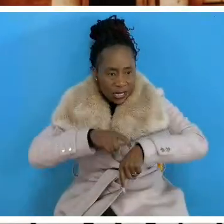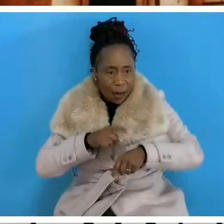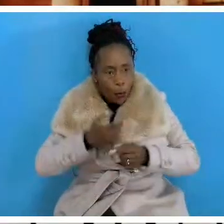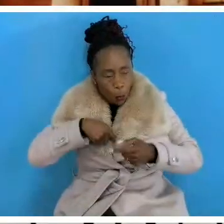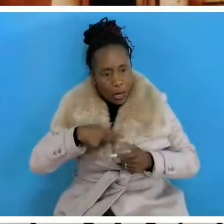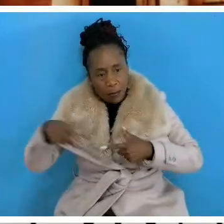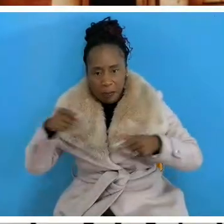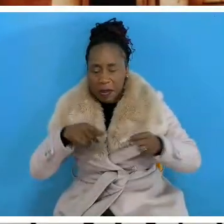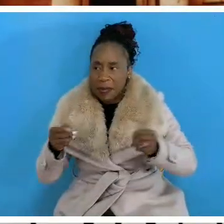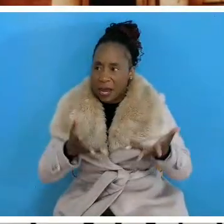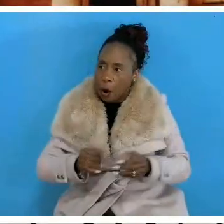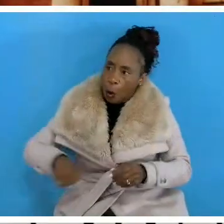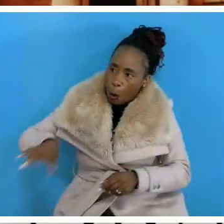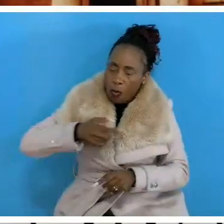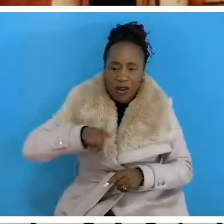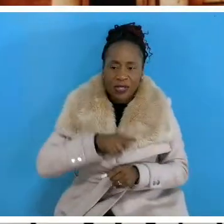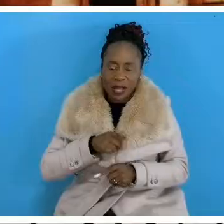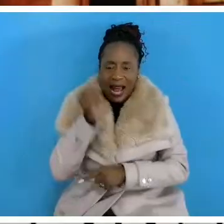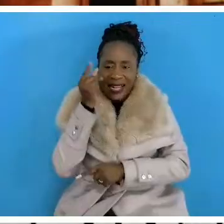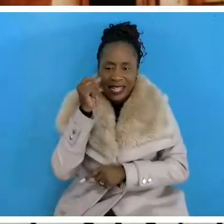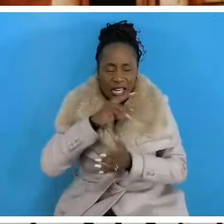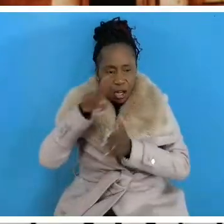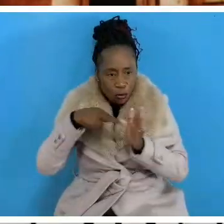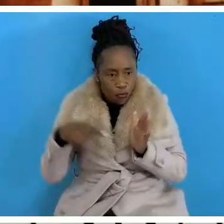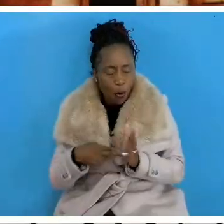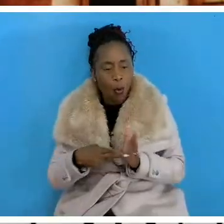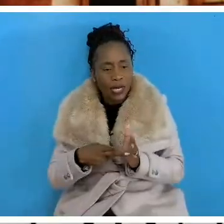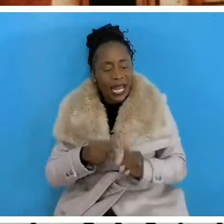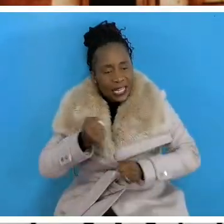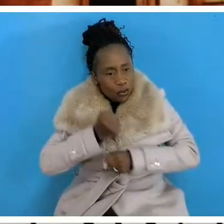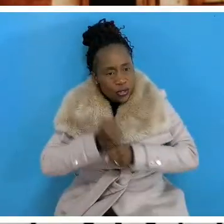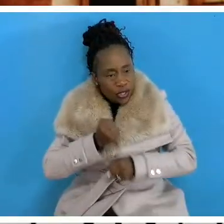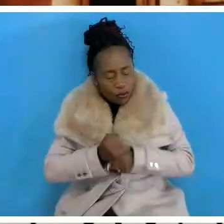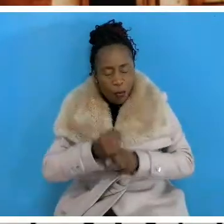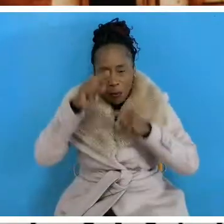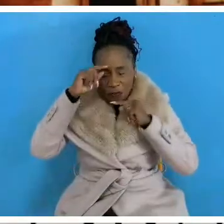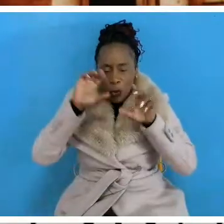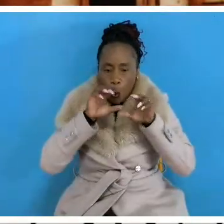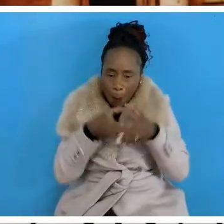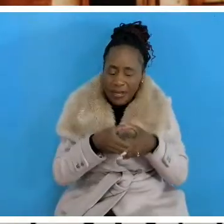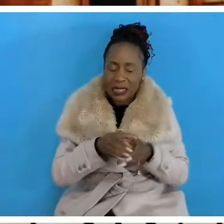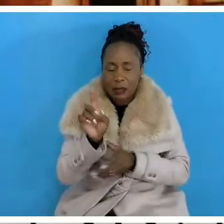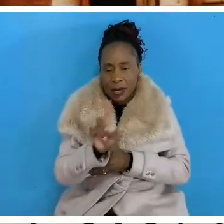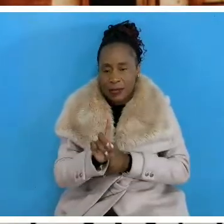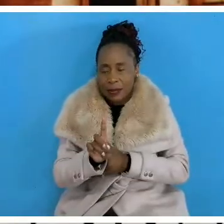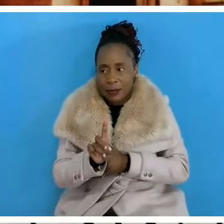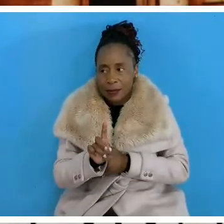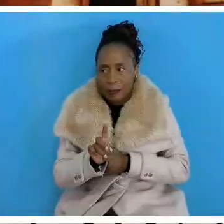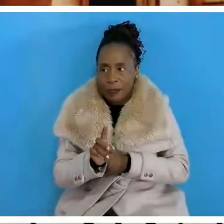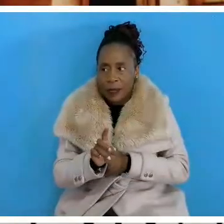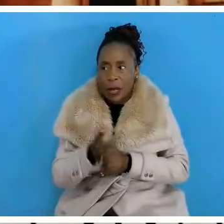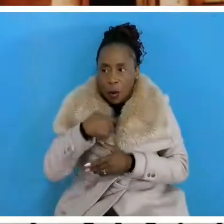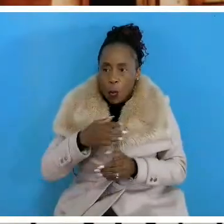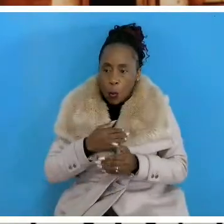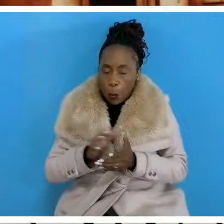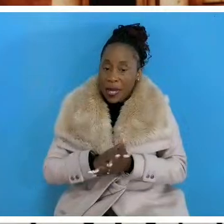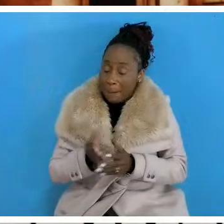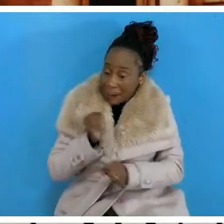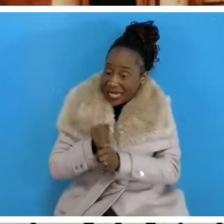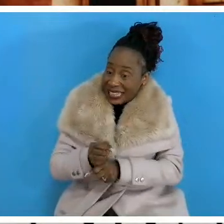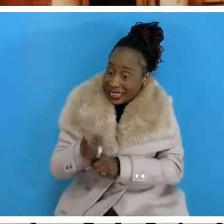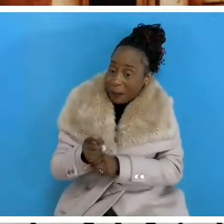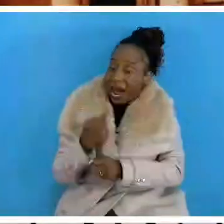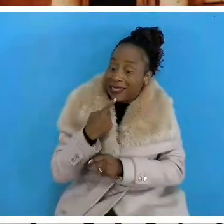here, all of us, we understand the role and duties of a portfolio committee. We are holding them accountable.